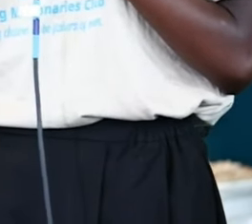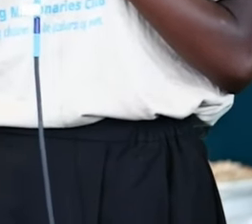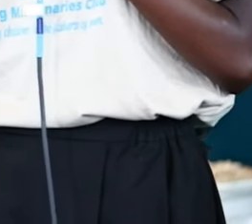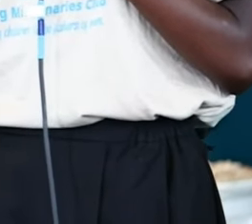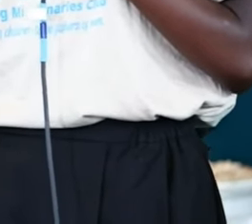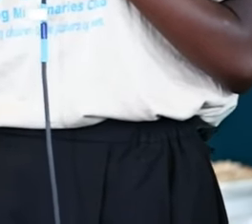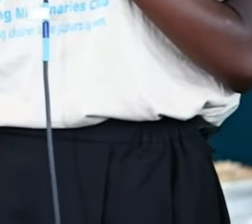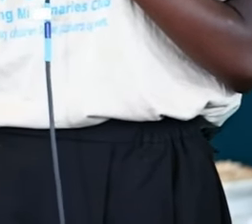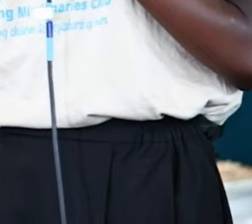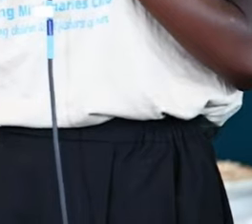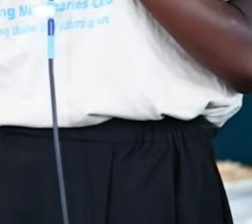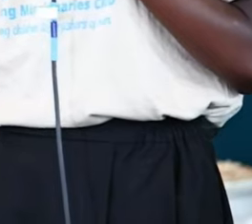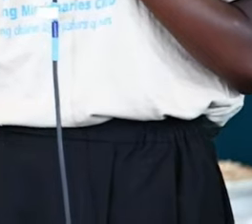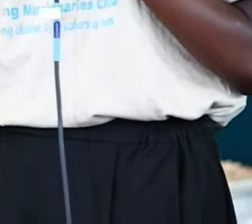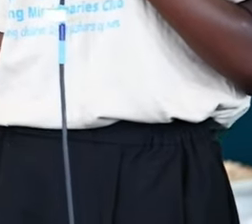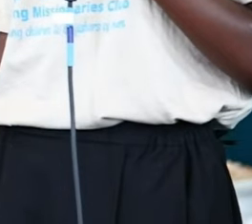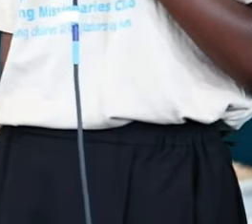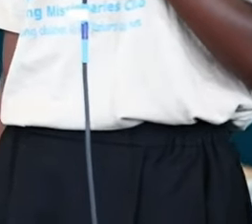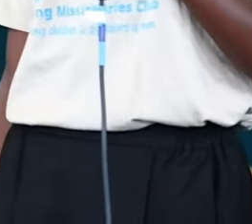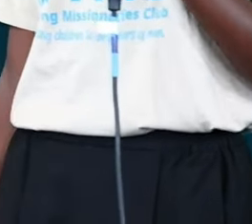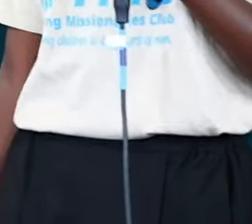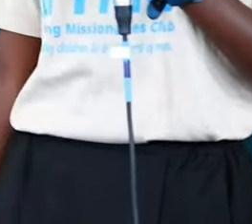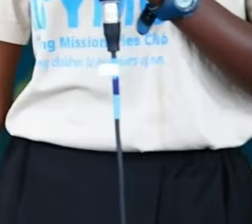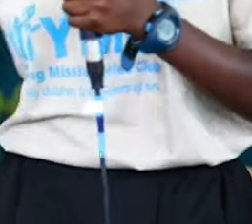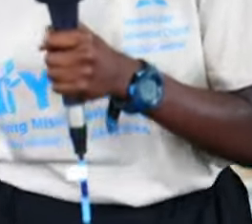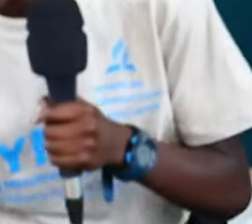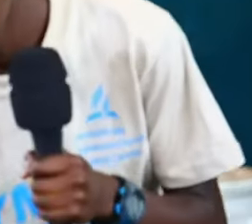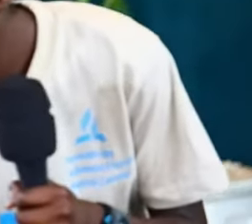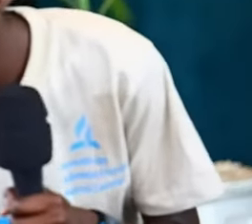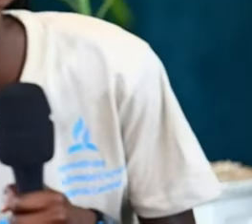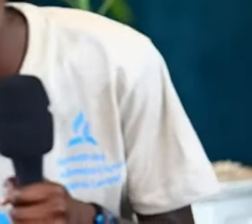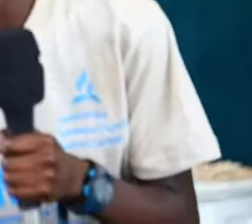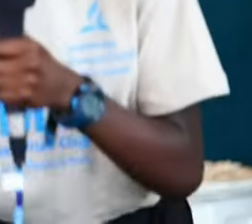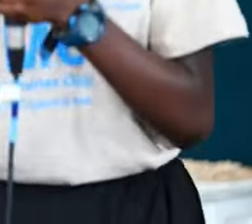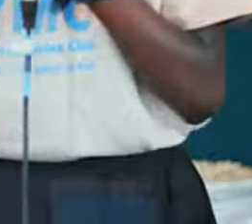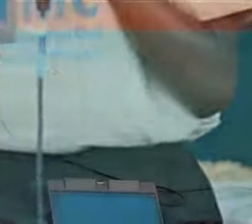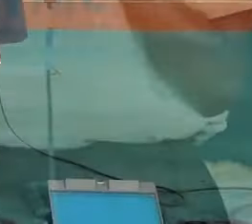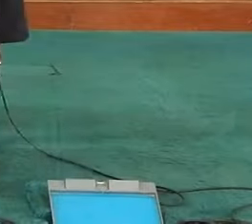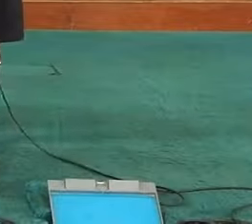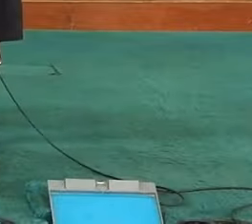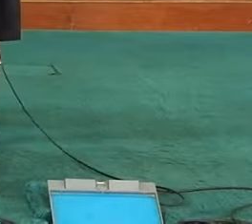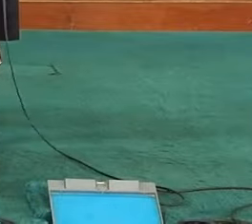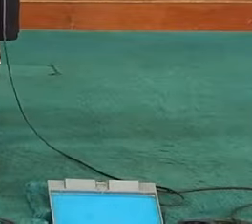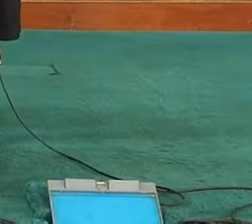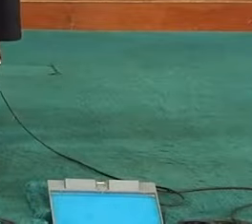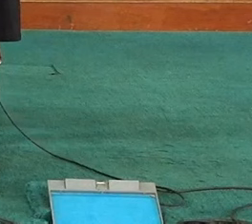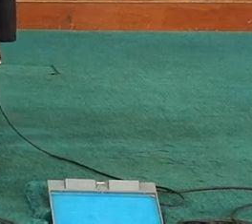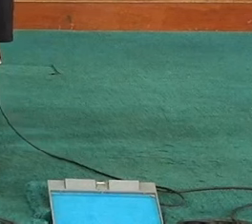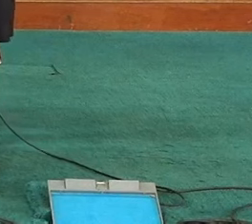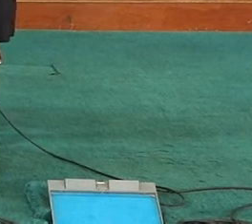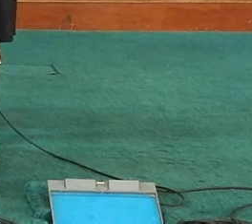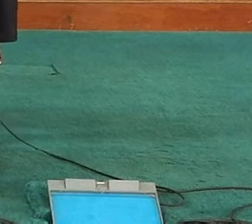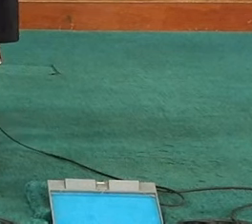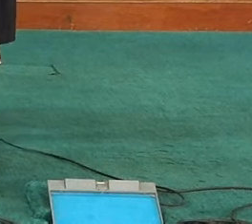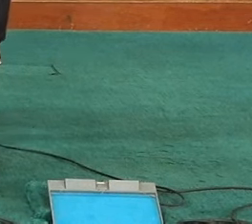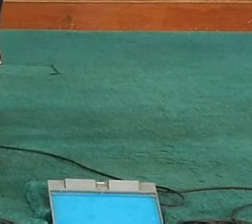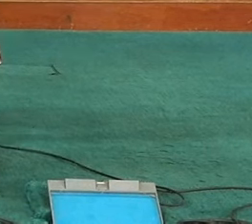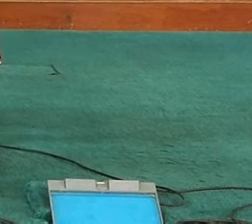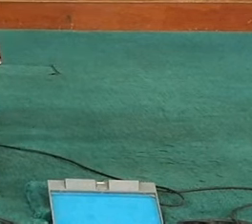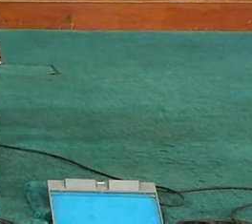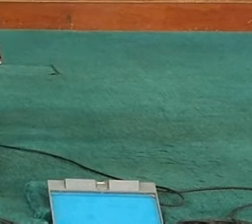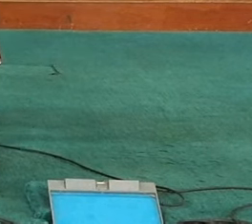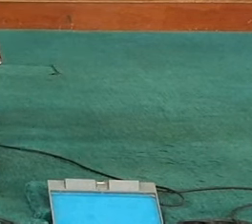bit confusing sometimes, but let me explain it in this way. I have this boiled egg here. Is this one